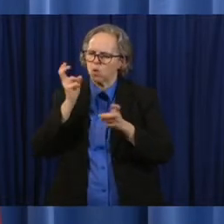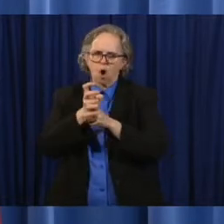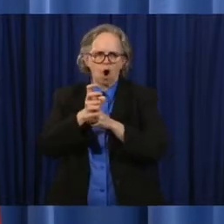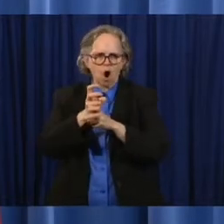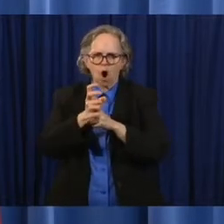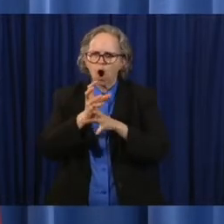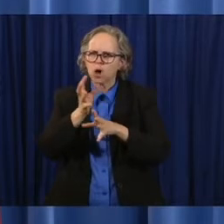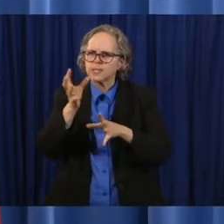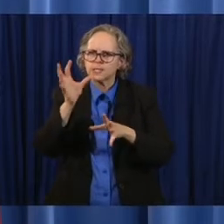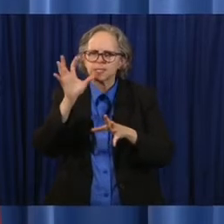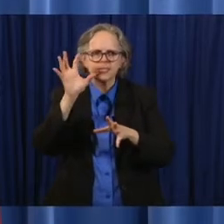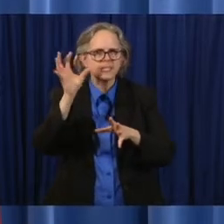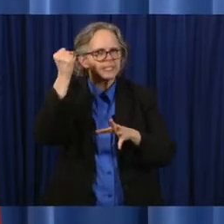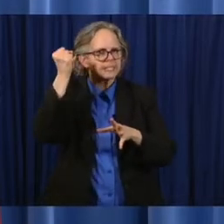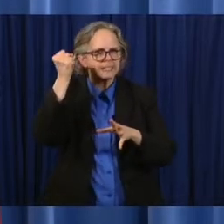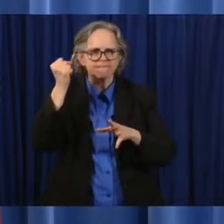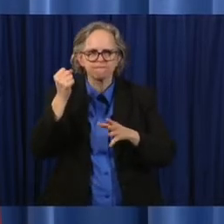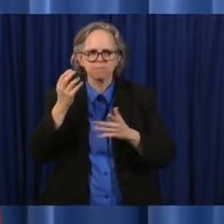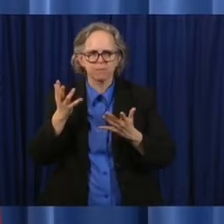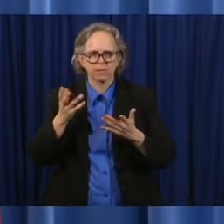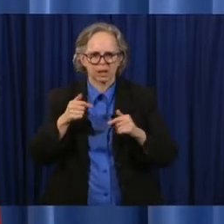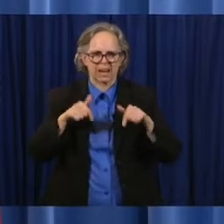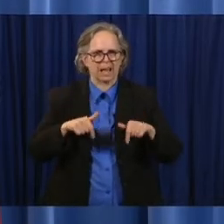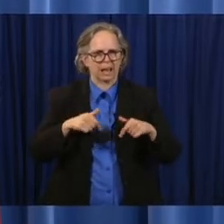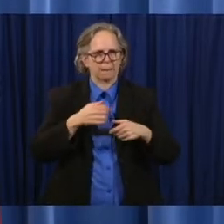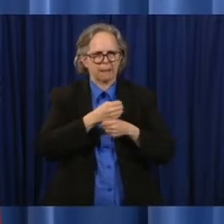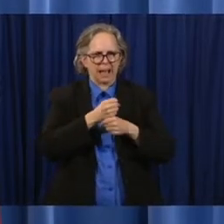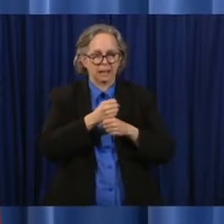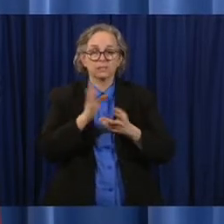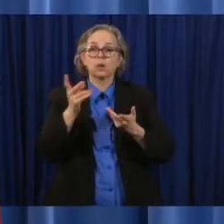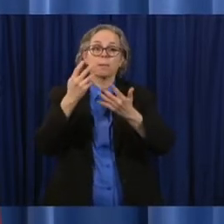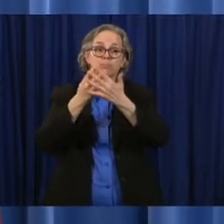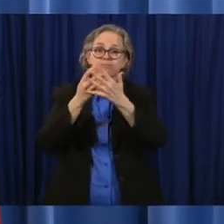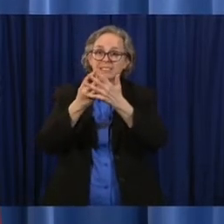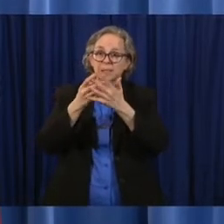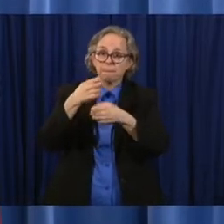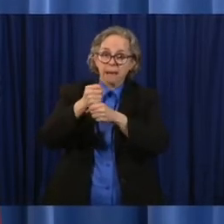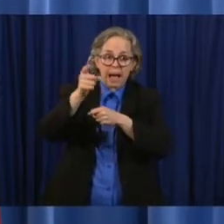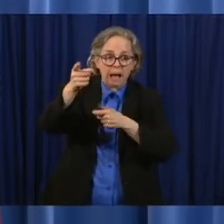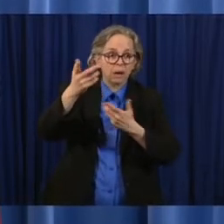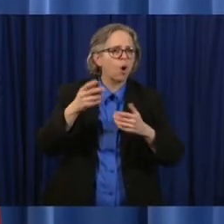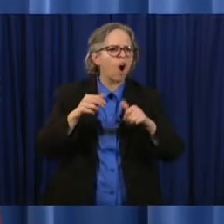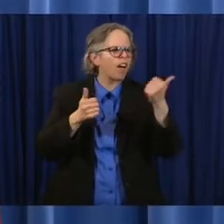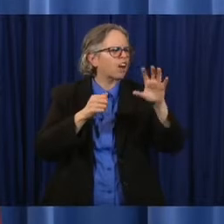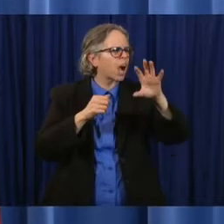be made. Some of them are actually being made in our prisons. Some of them are being made by companies in